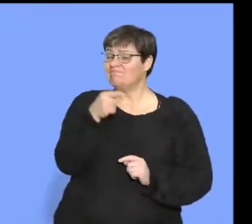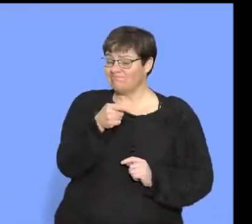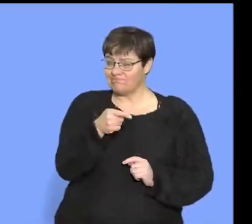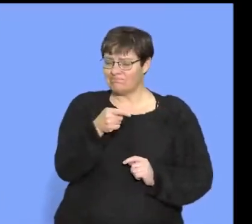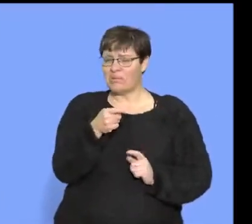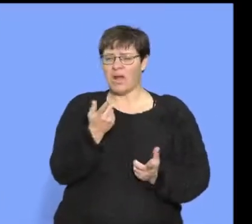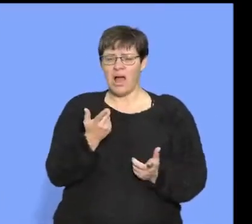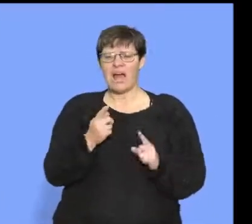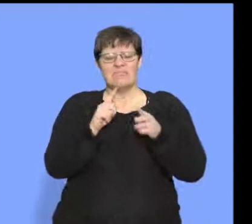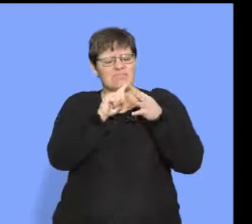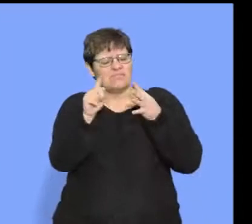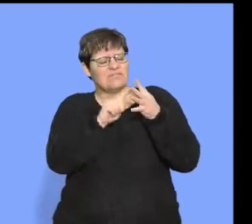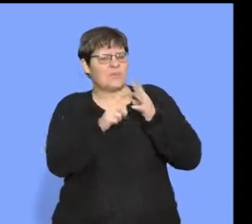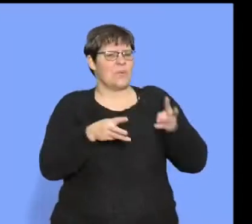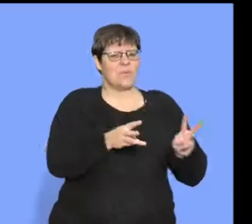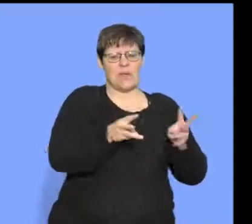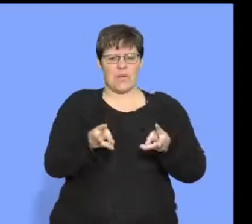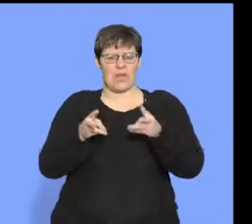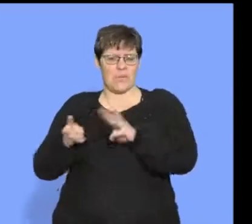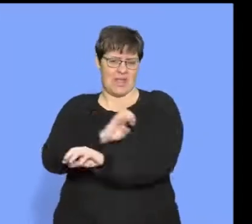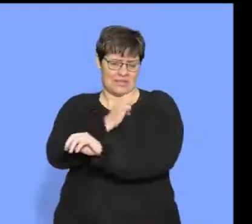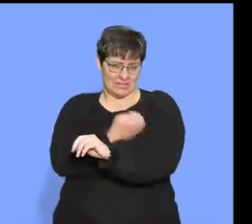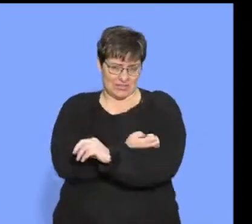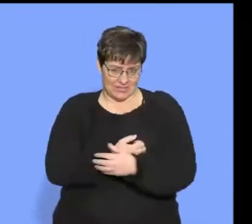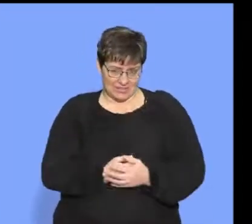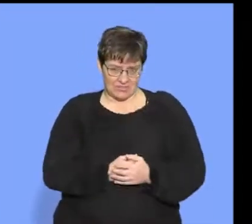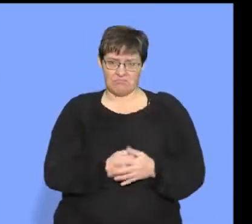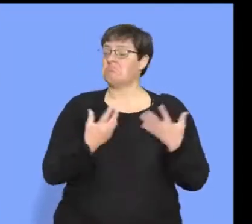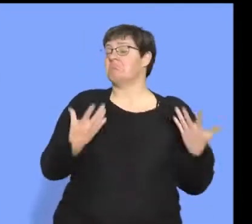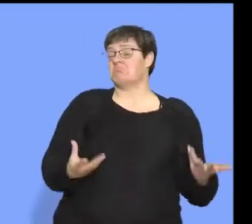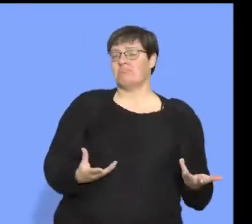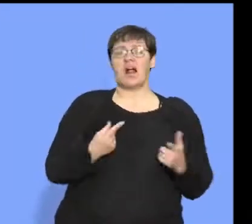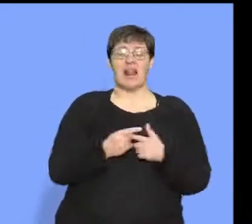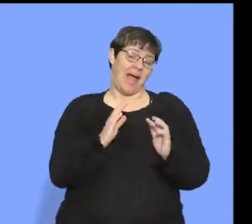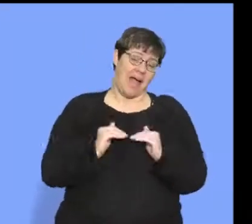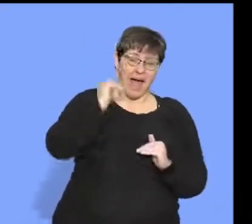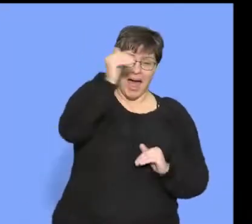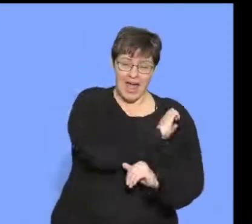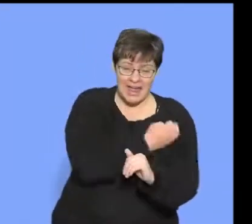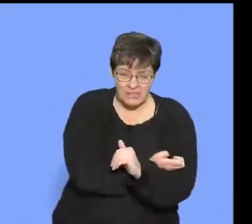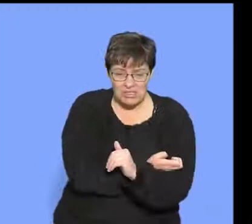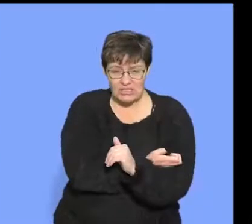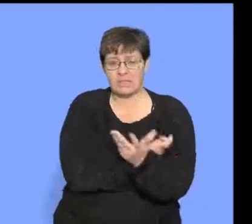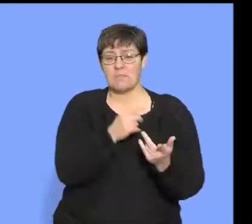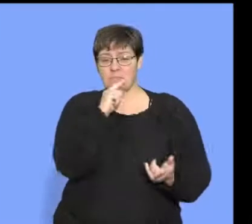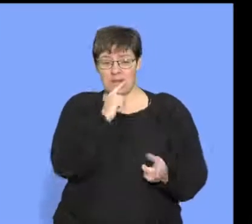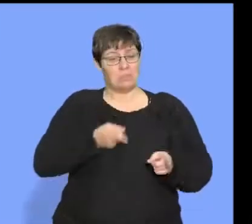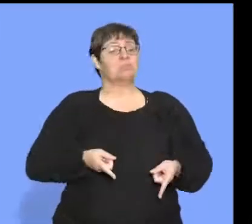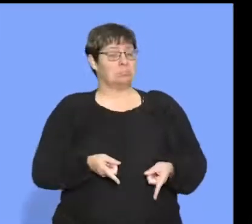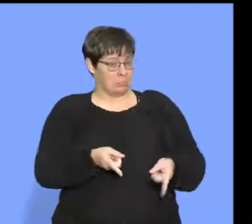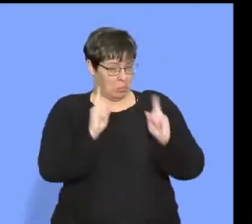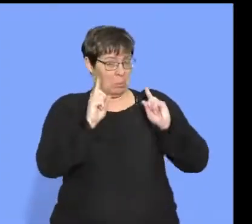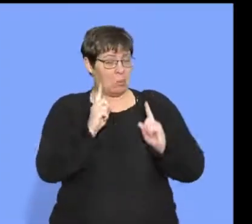electromagnetic radiation is different forms of energy. We get forms that are very high energy and can be quite